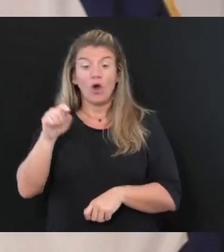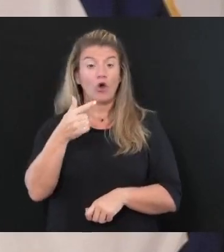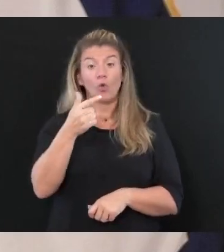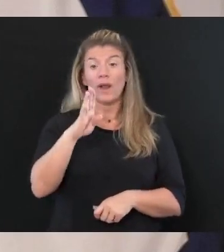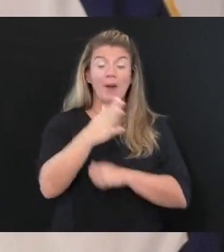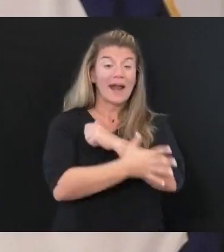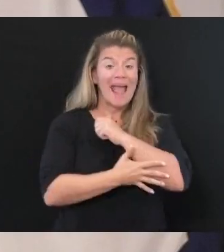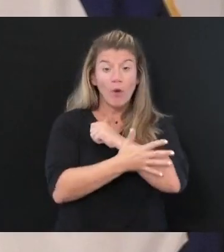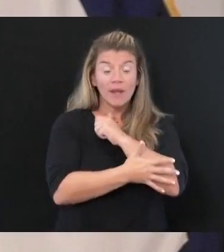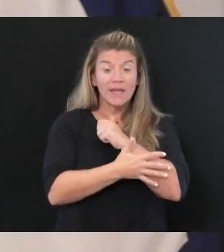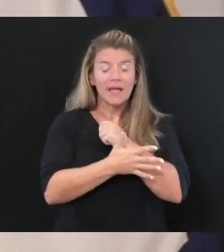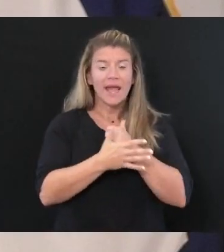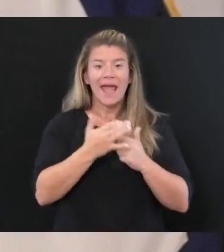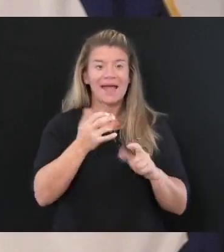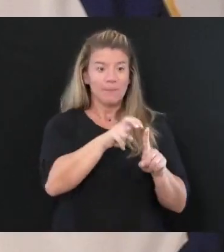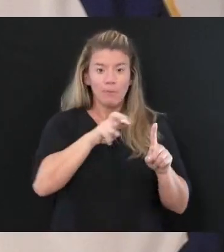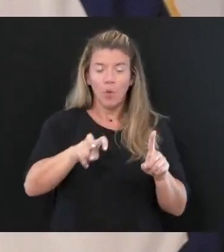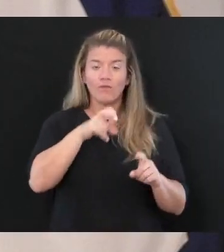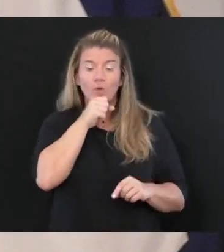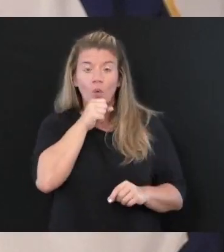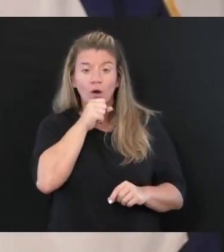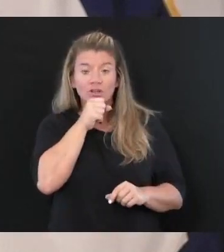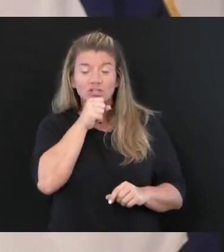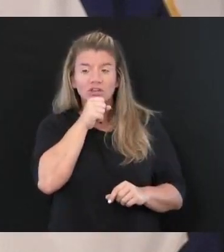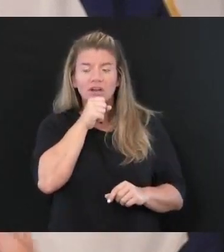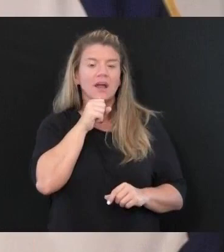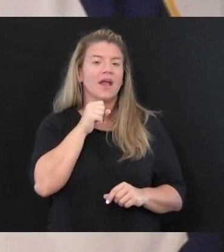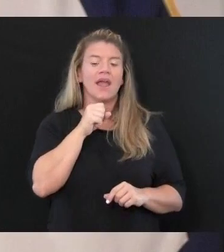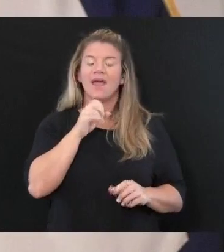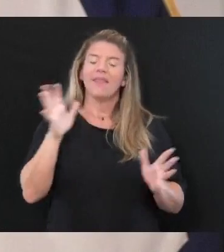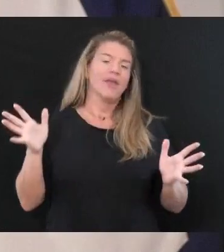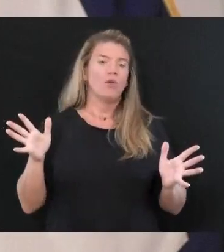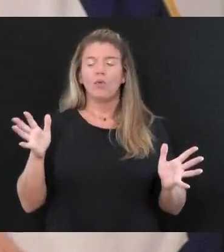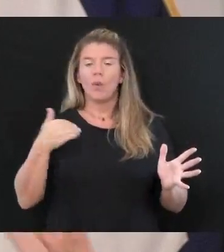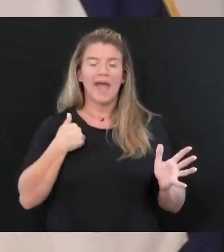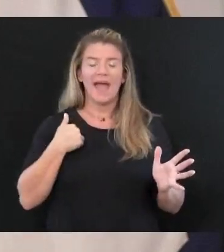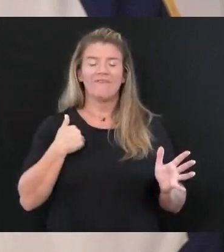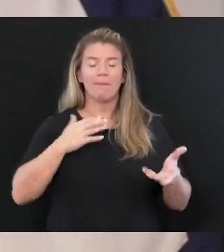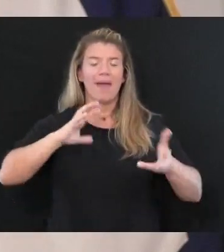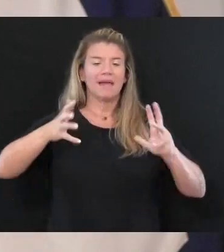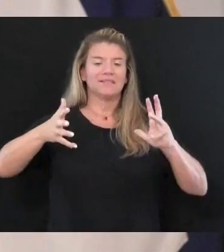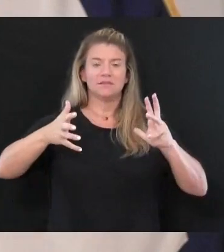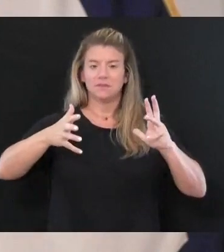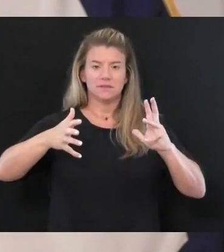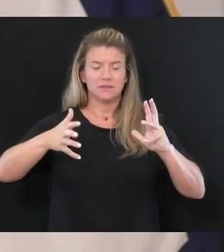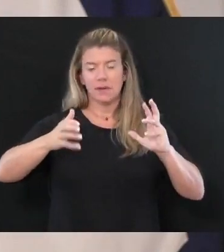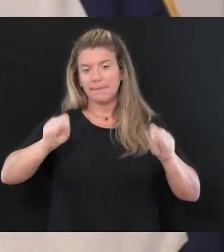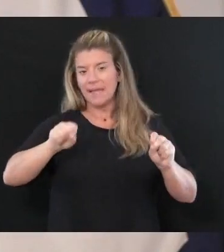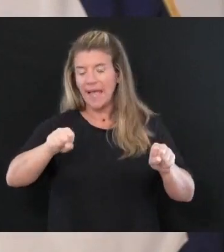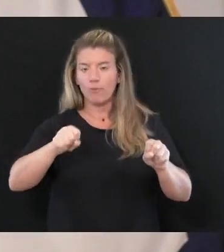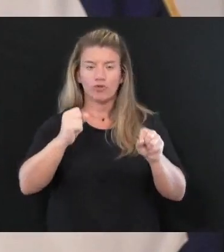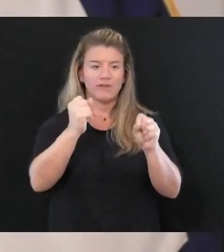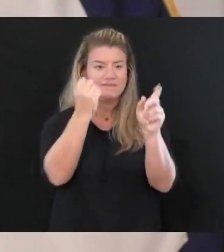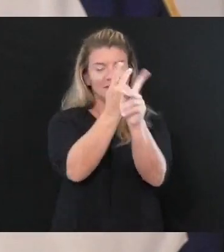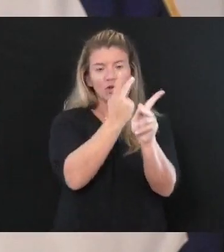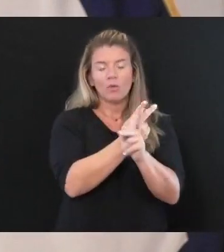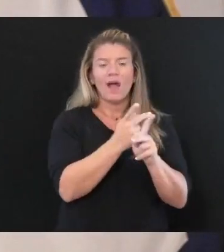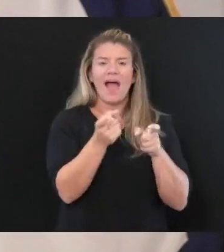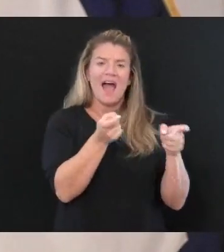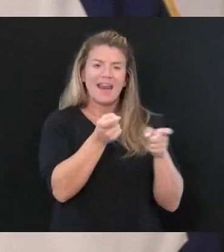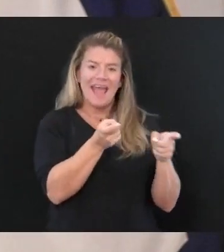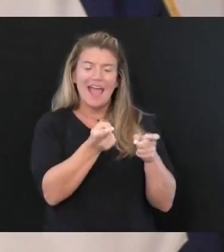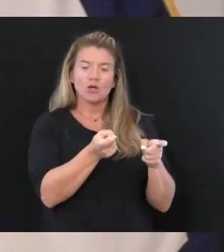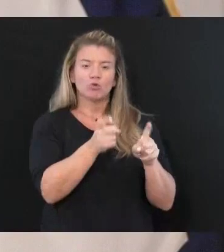County has moved into the orange category, then we've got a whole mess as far as being able to how to handle